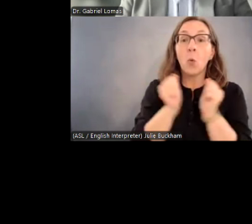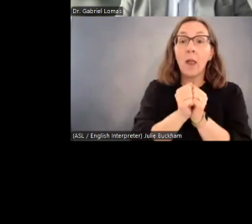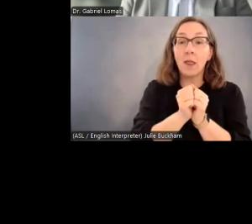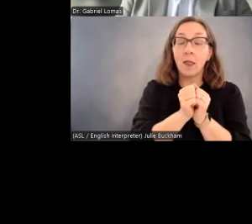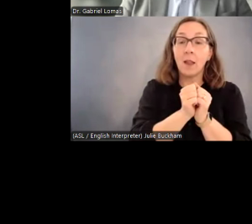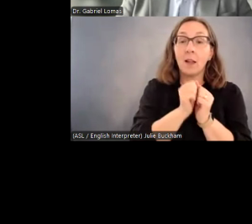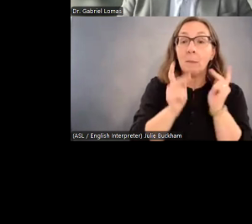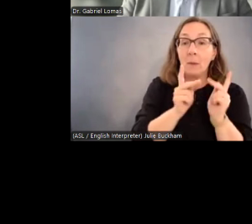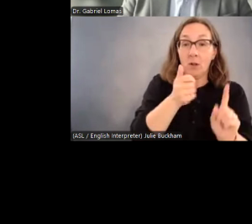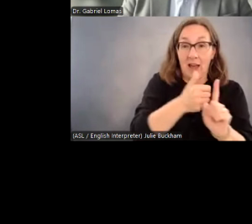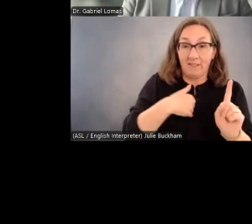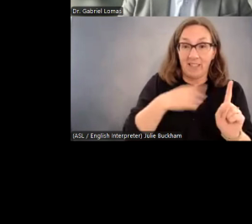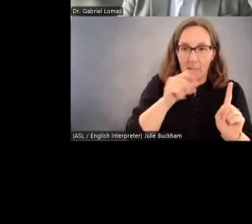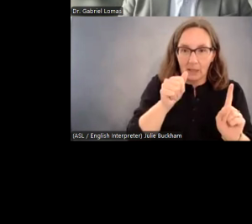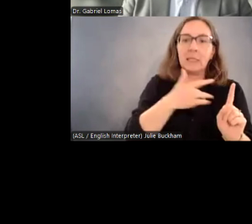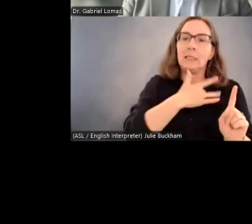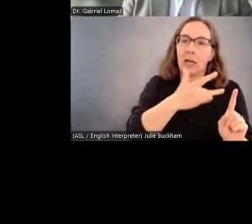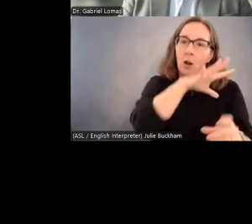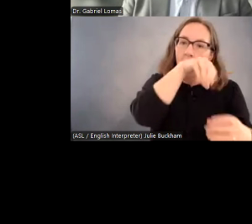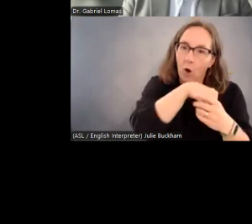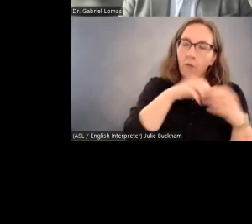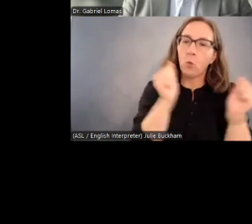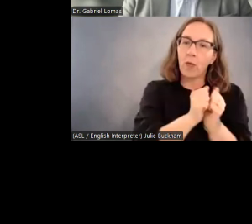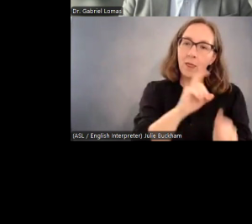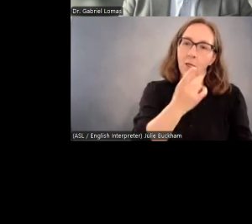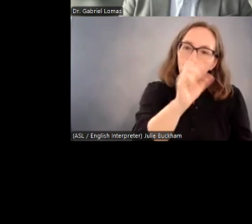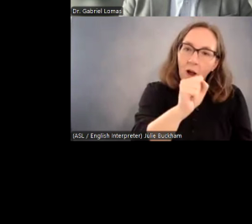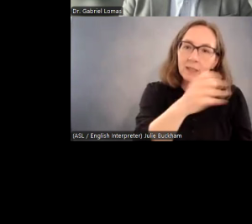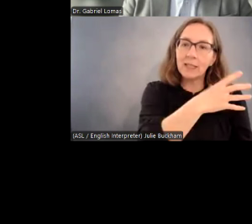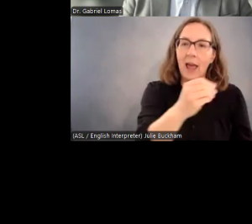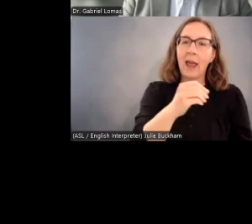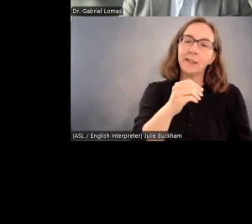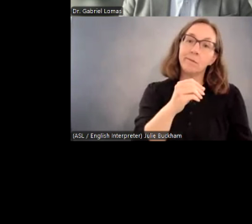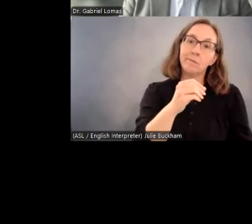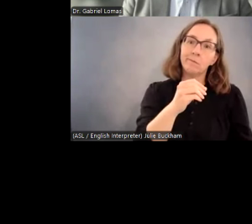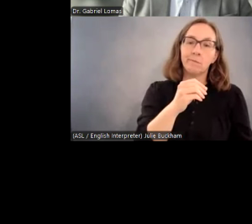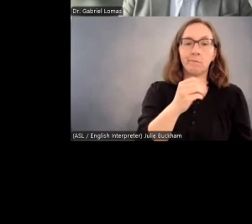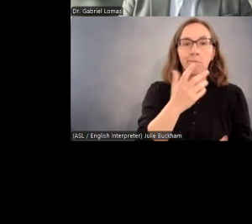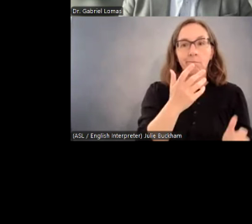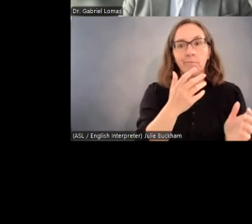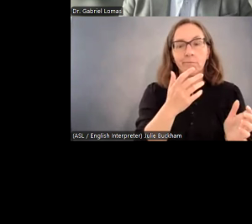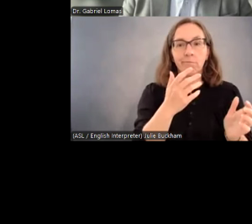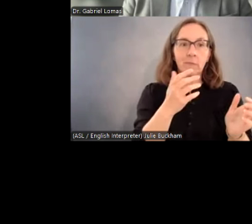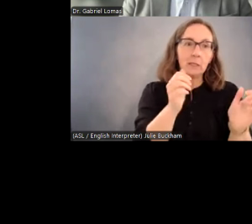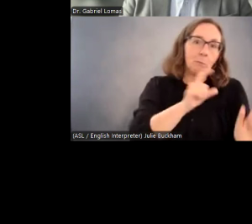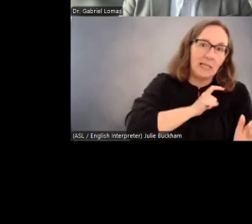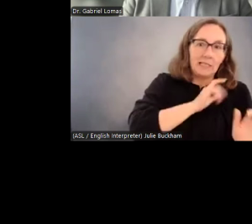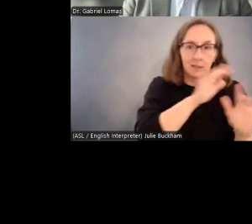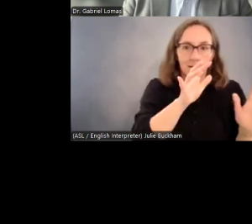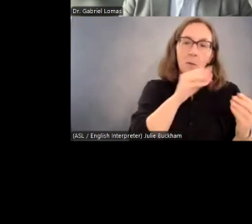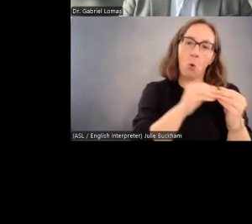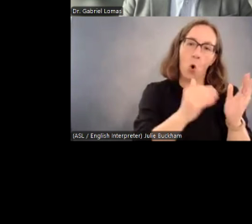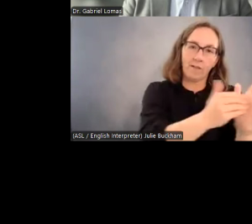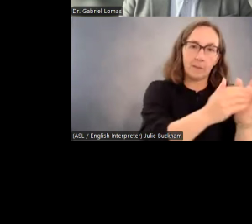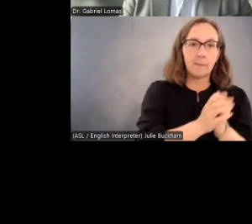with disabilities. So if we look at SAMHSA, the Substance Abuse Mental Health,